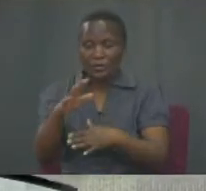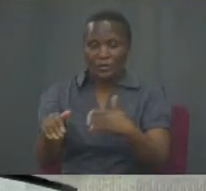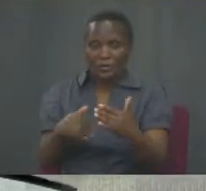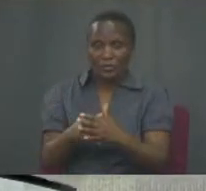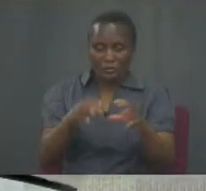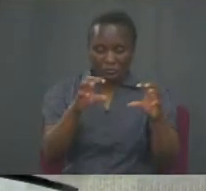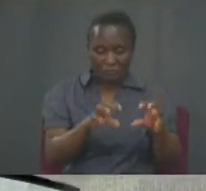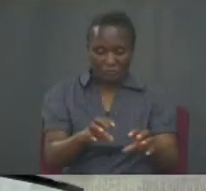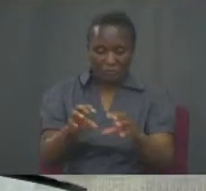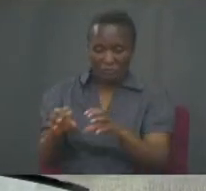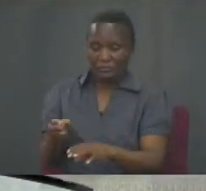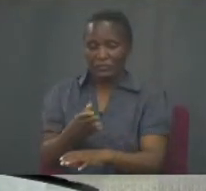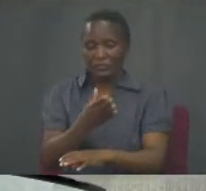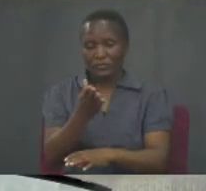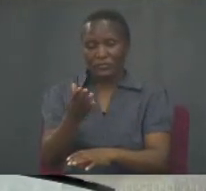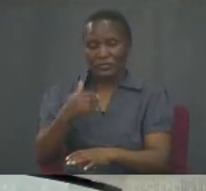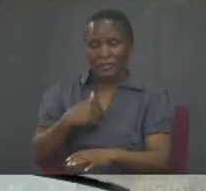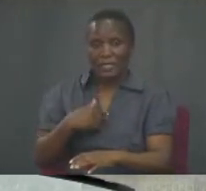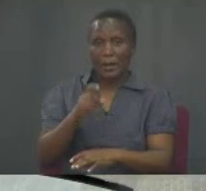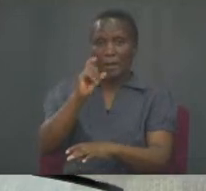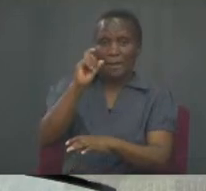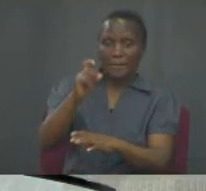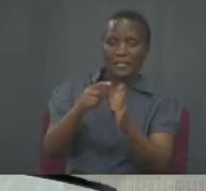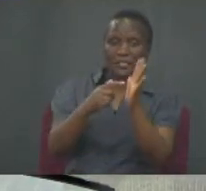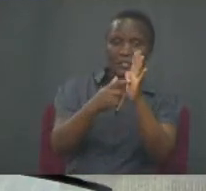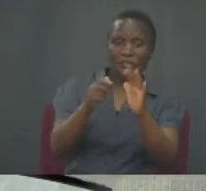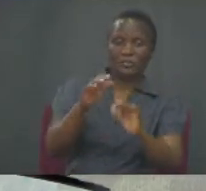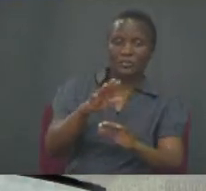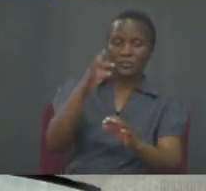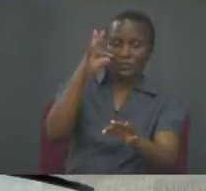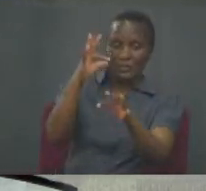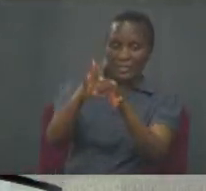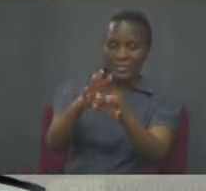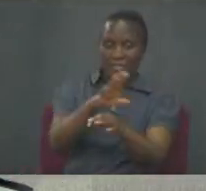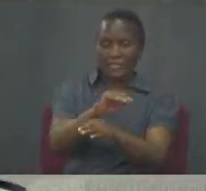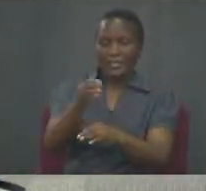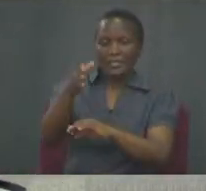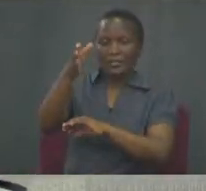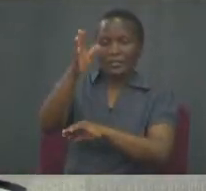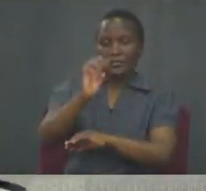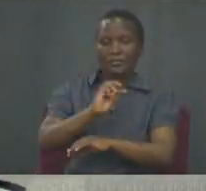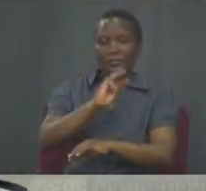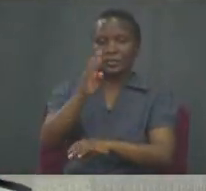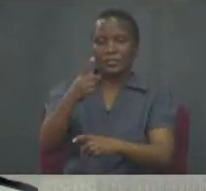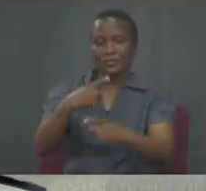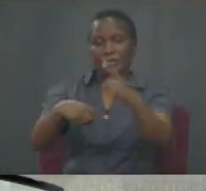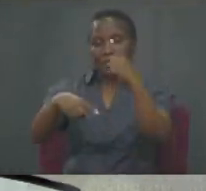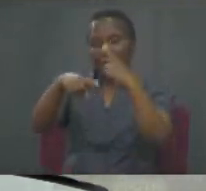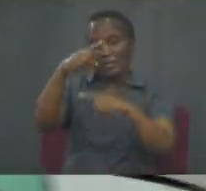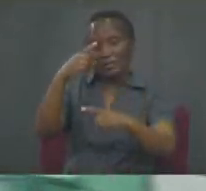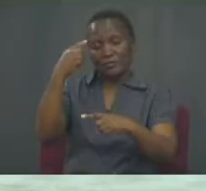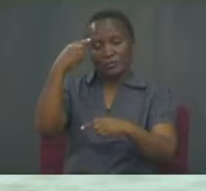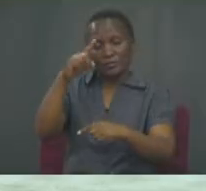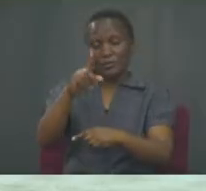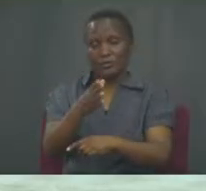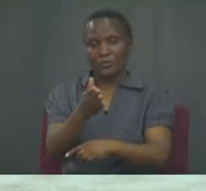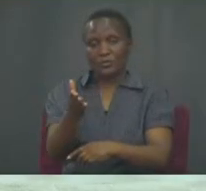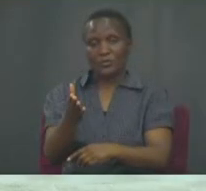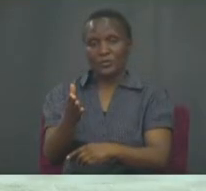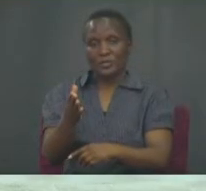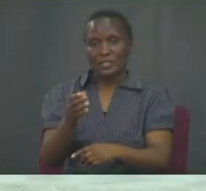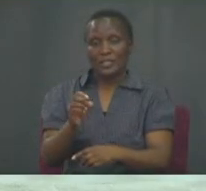you just need to show your faith and God will take over. He is calling you to take a step of